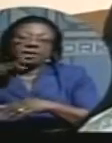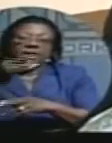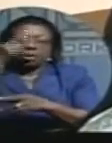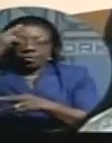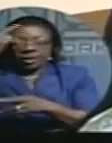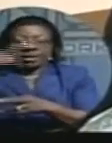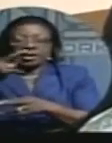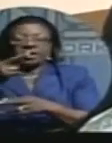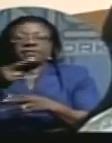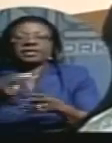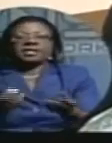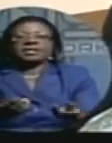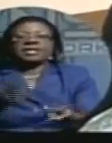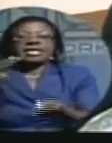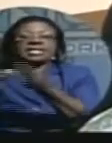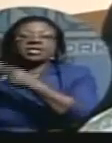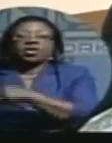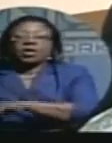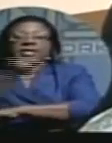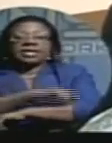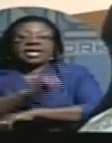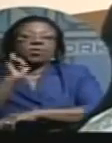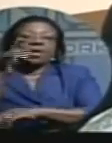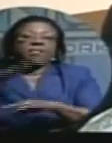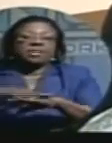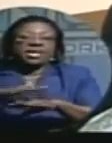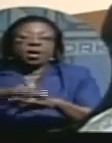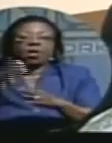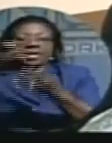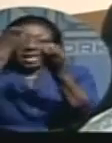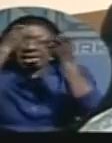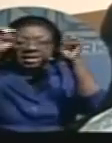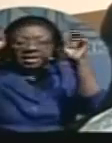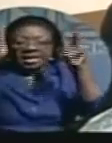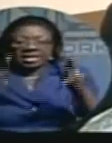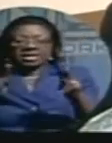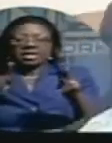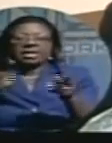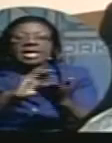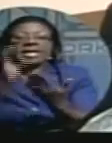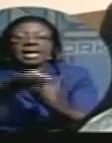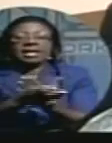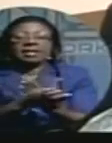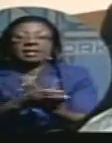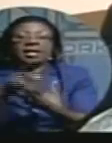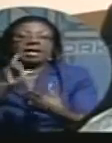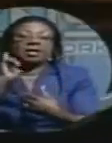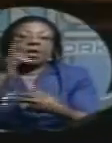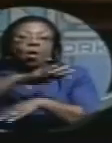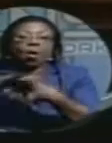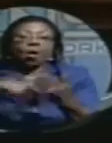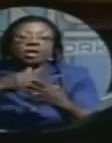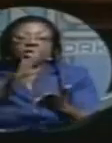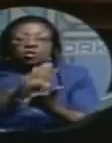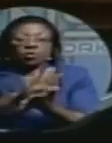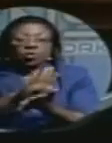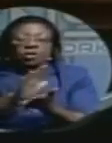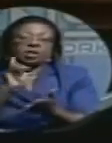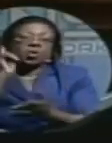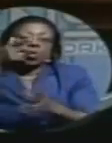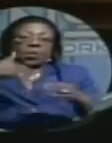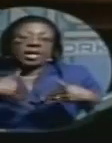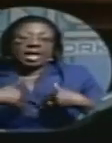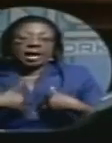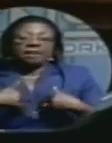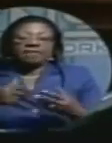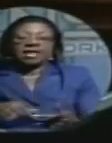a permanent event on the education calendar and will be marked by a special assembly. It's important